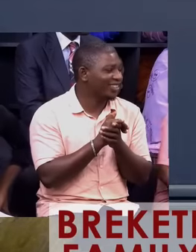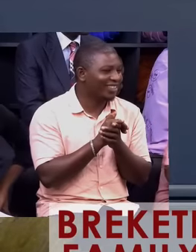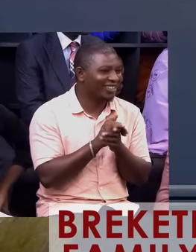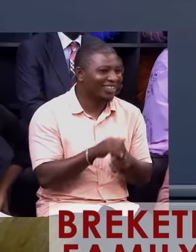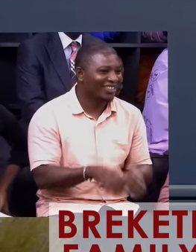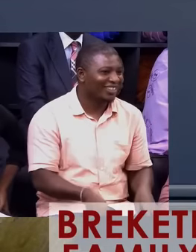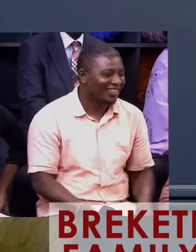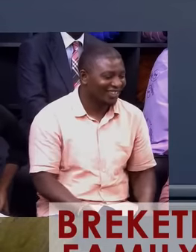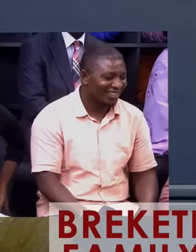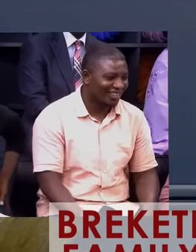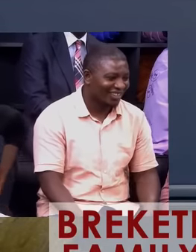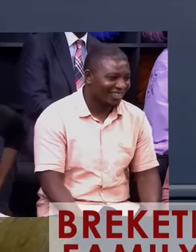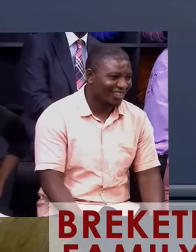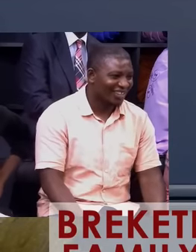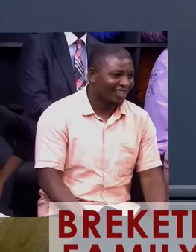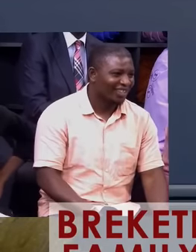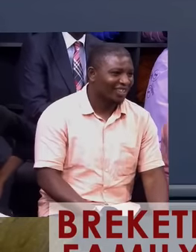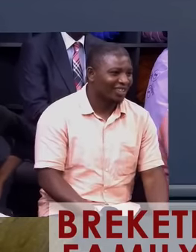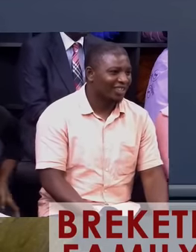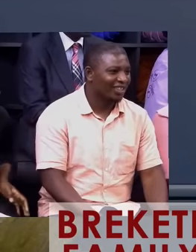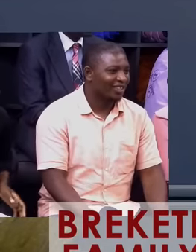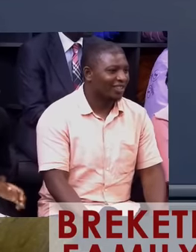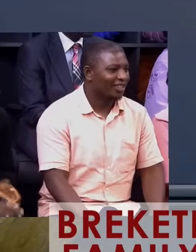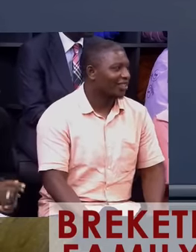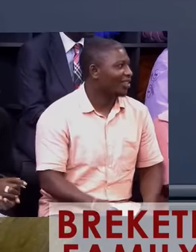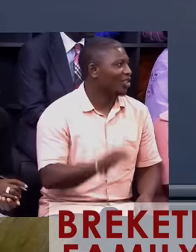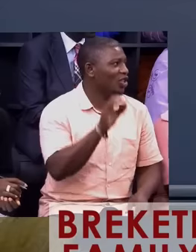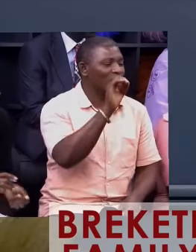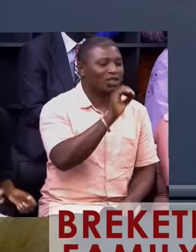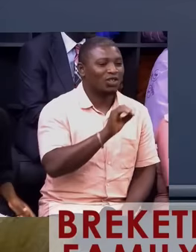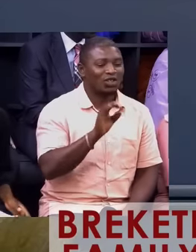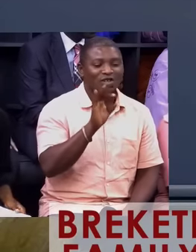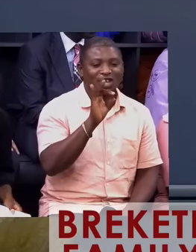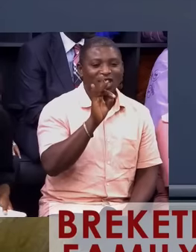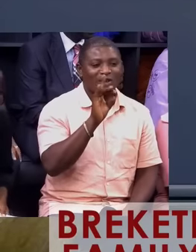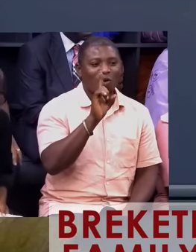hello hello you can put the number again